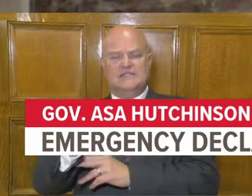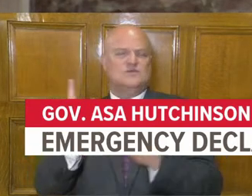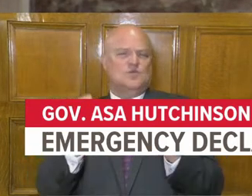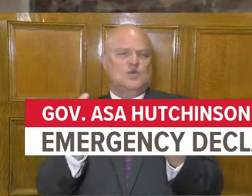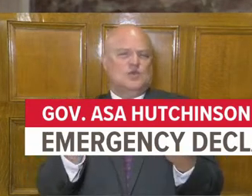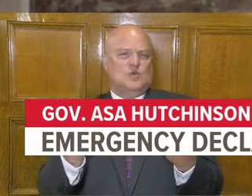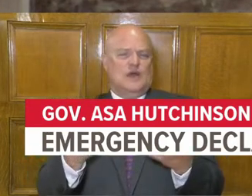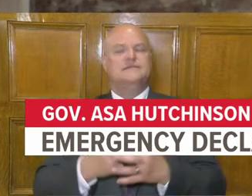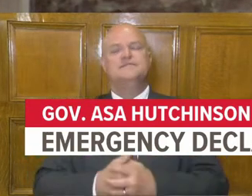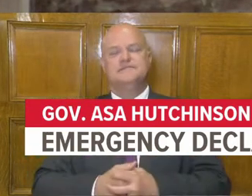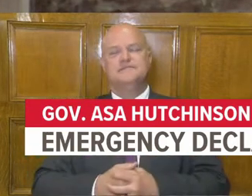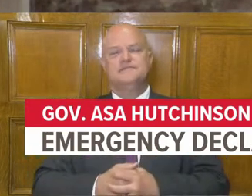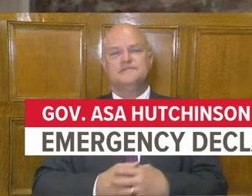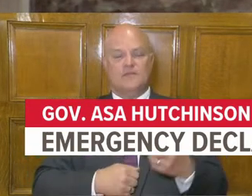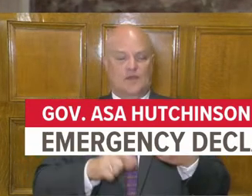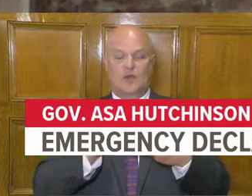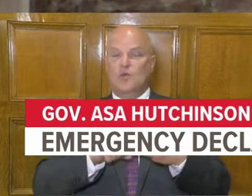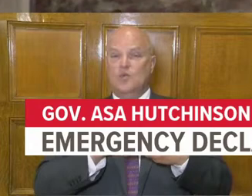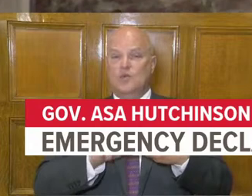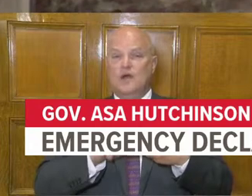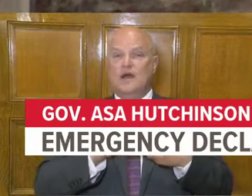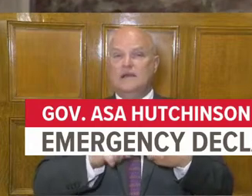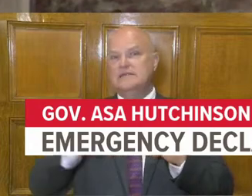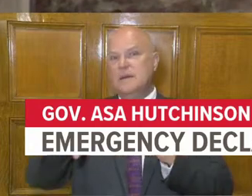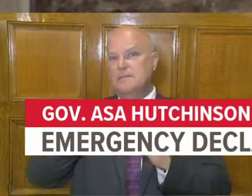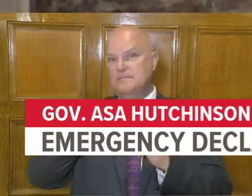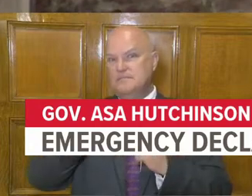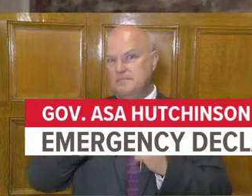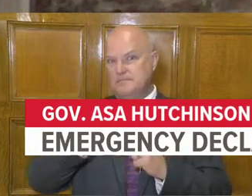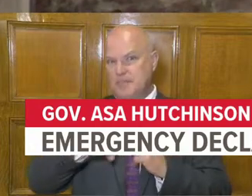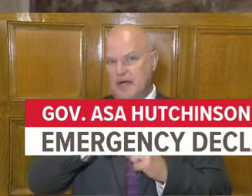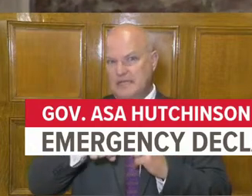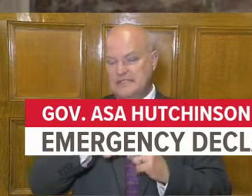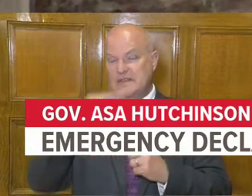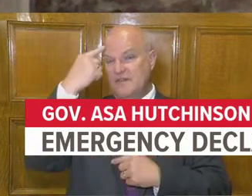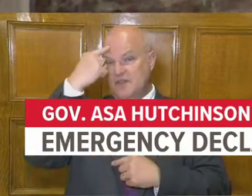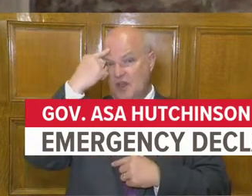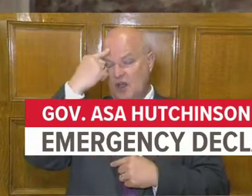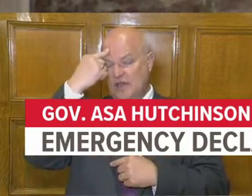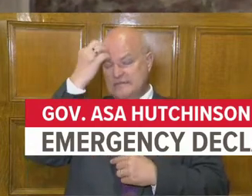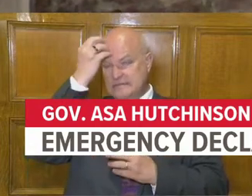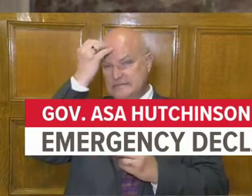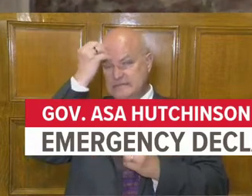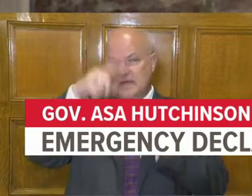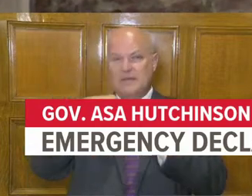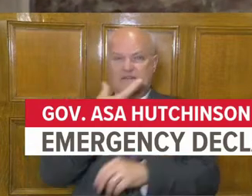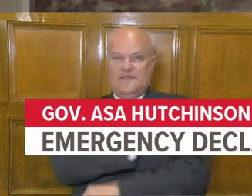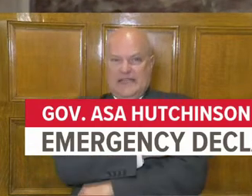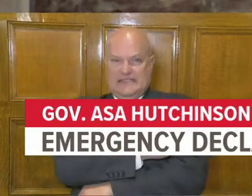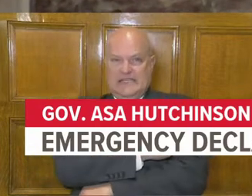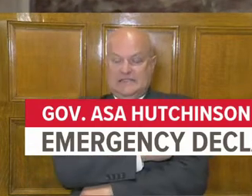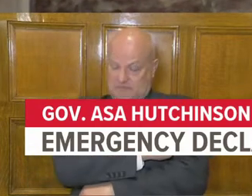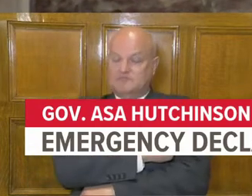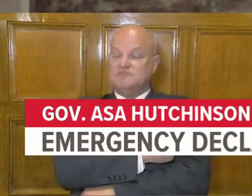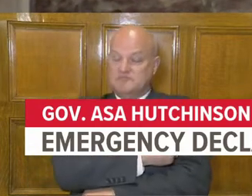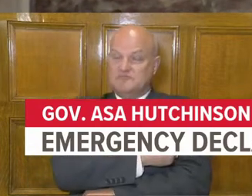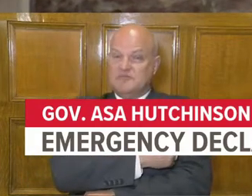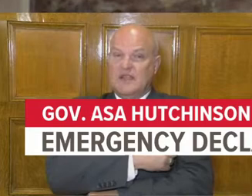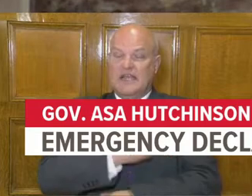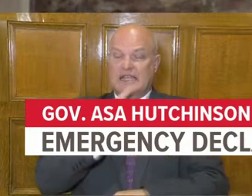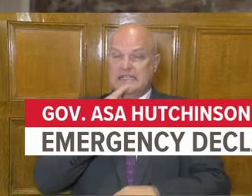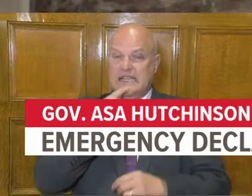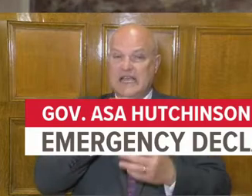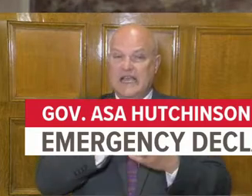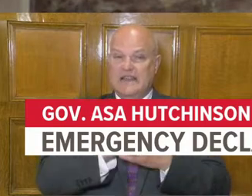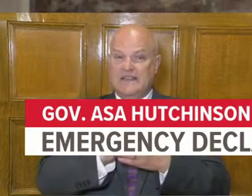One, that it's a positive thought that goes through their mind about vaccines, and saying